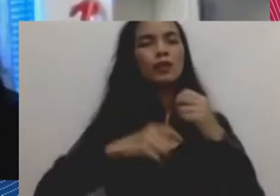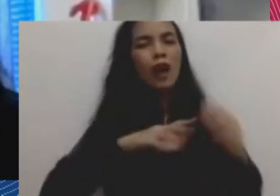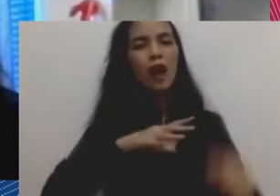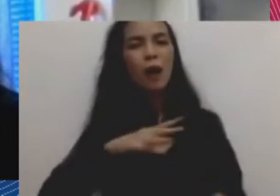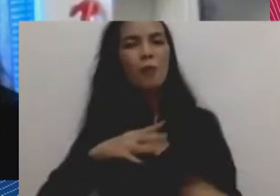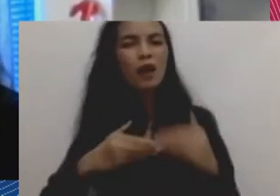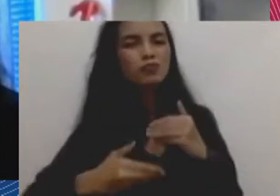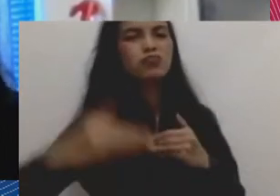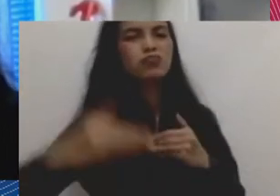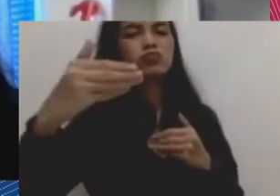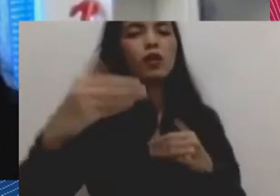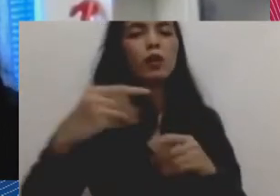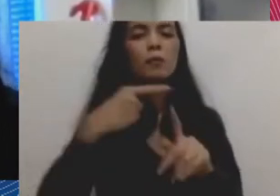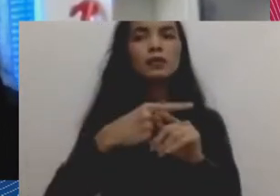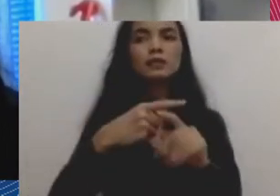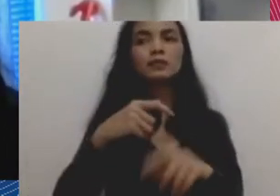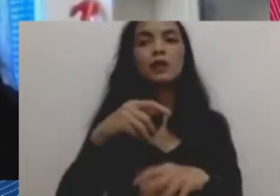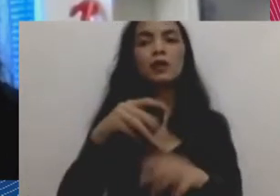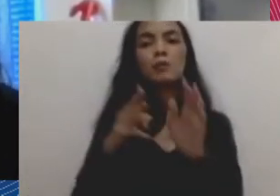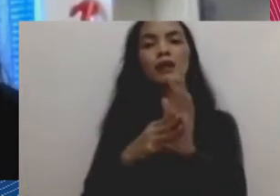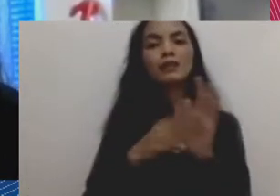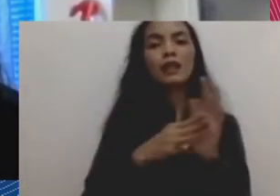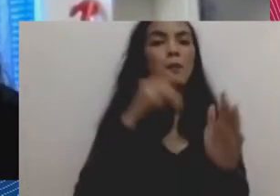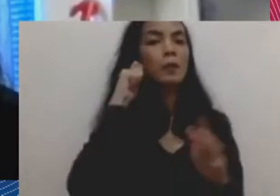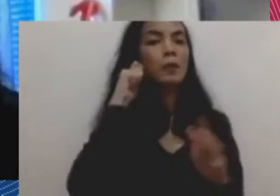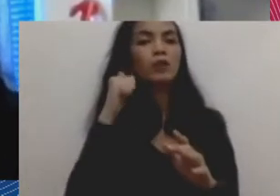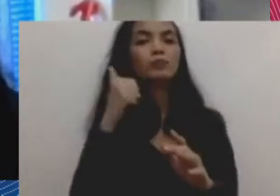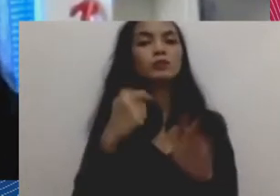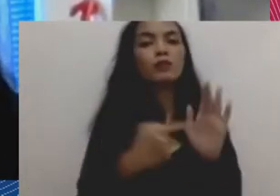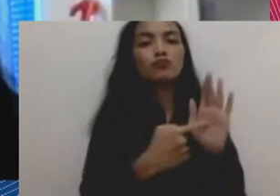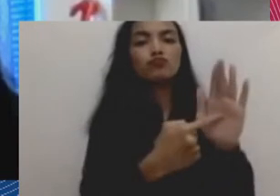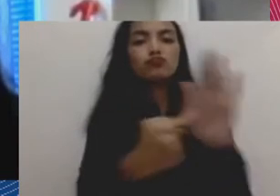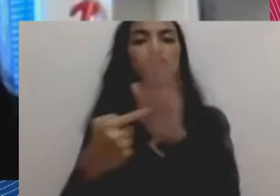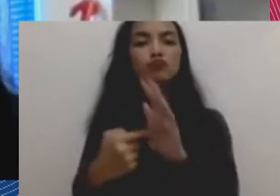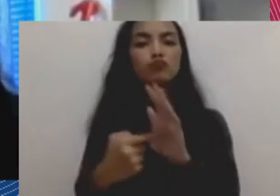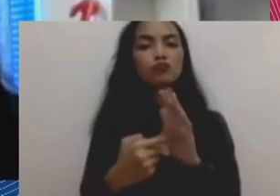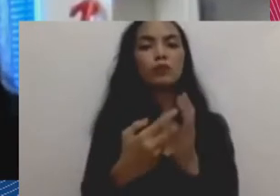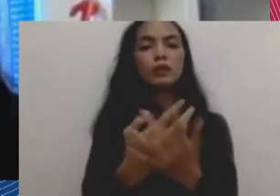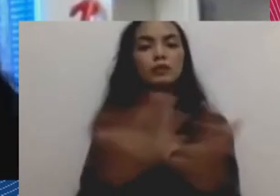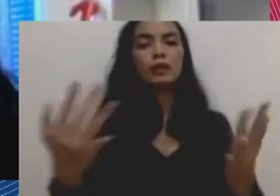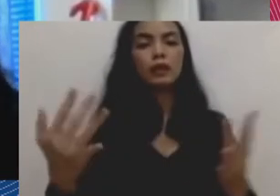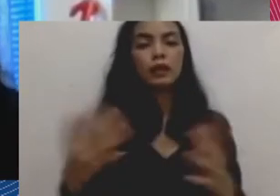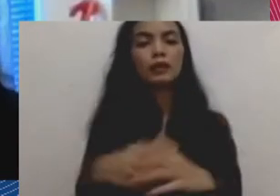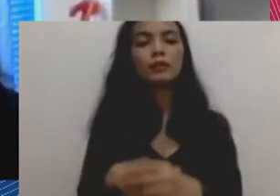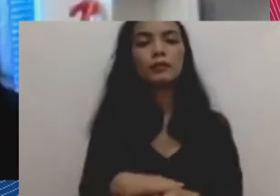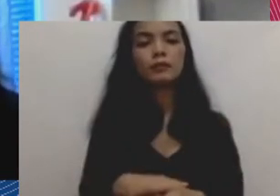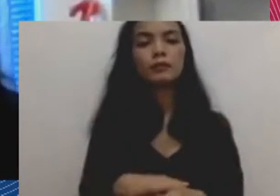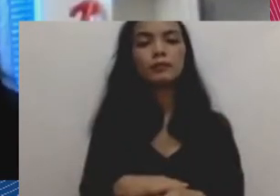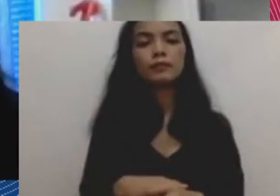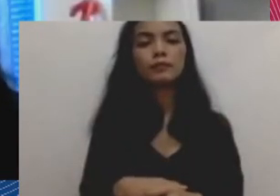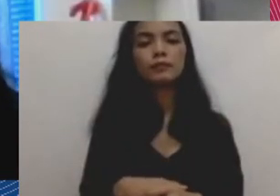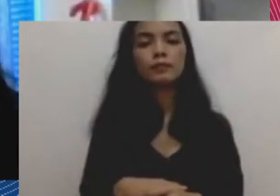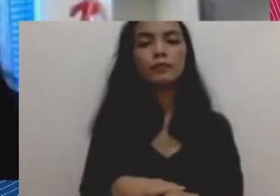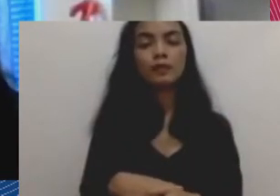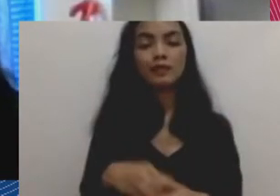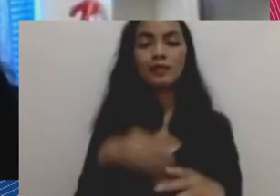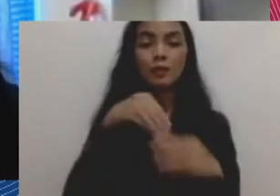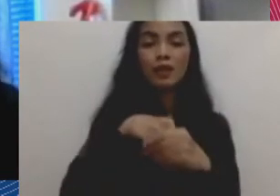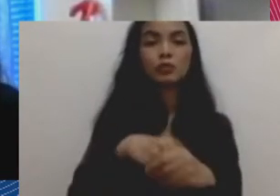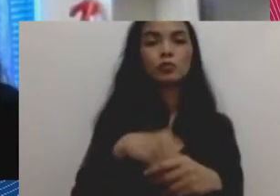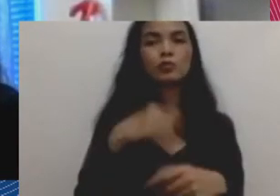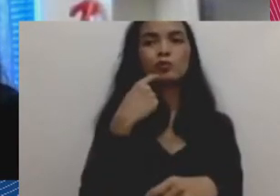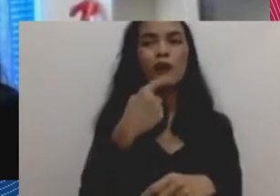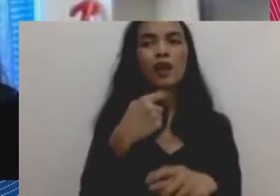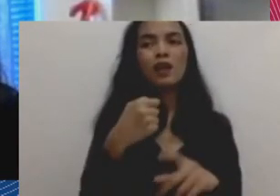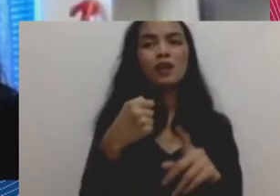and that women's issues will be brought to the fold. And one of those issues that's included in the act is gender-based violence. So